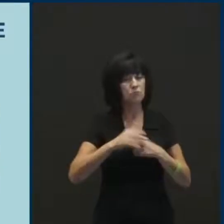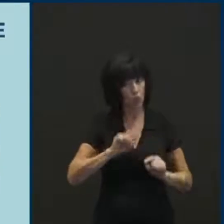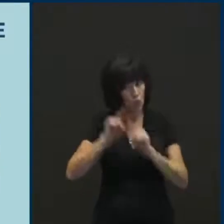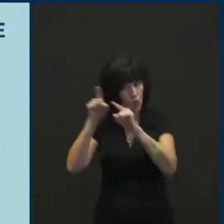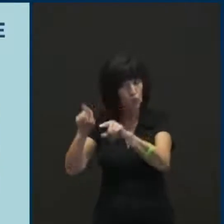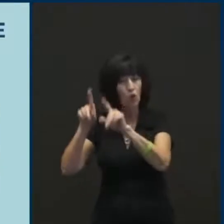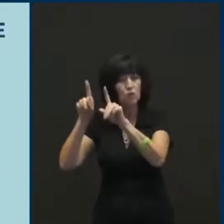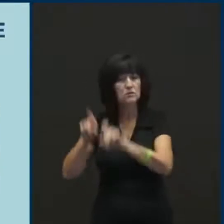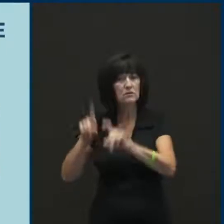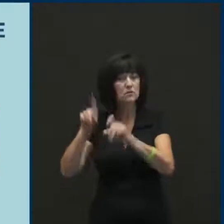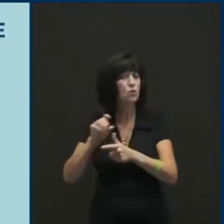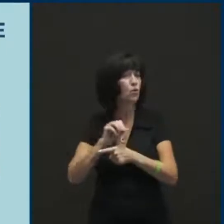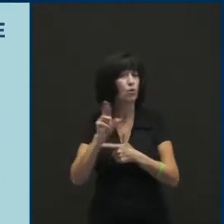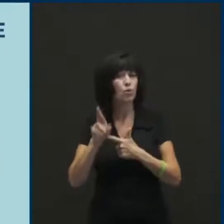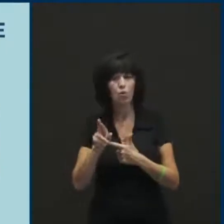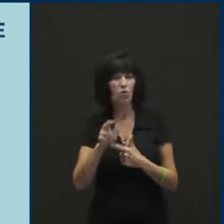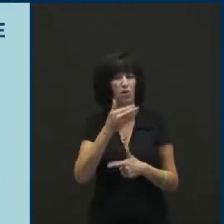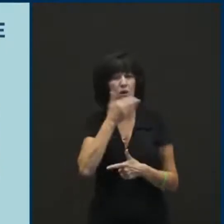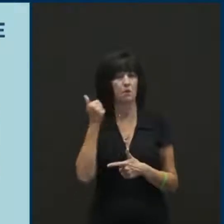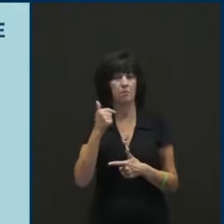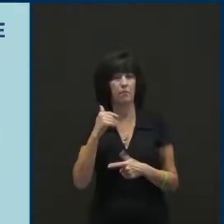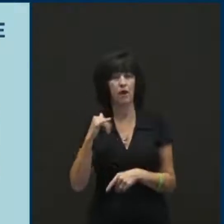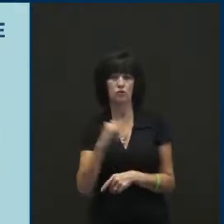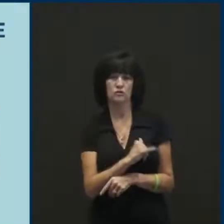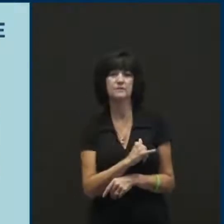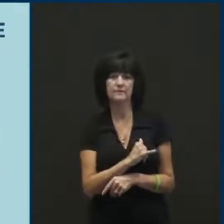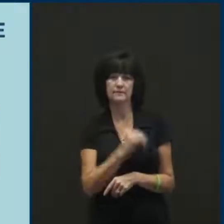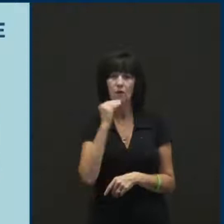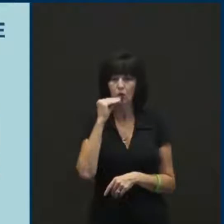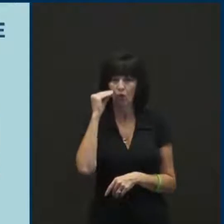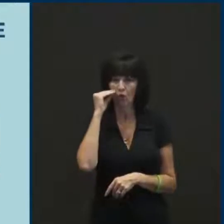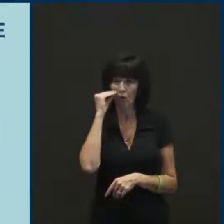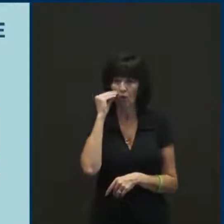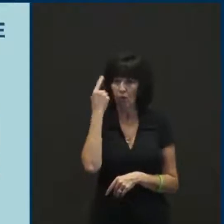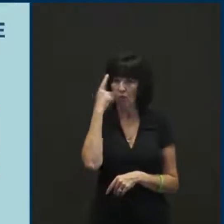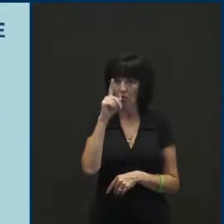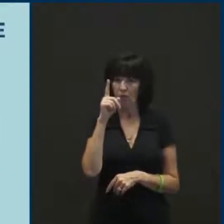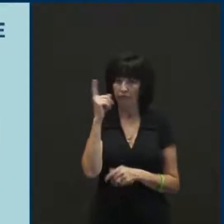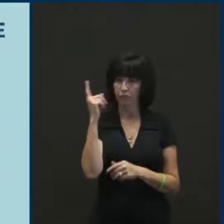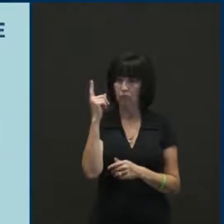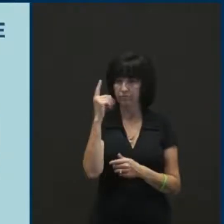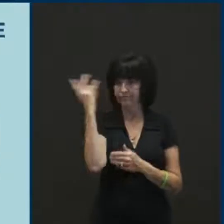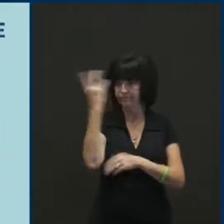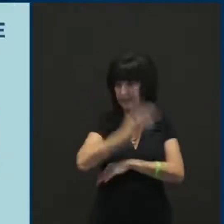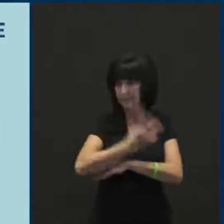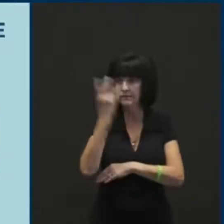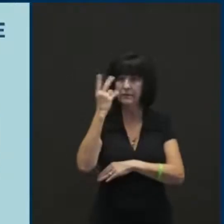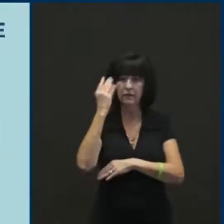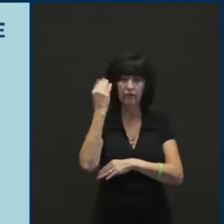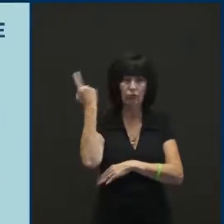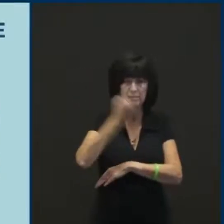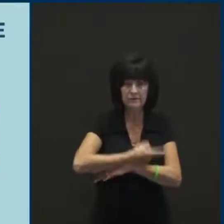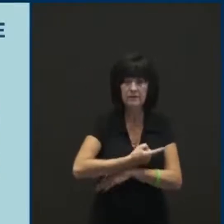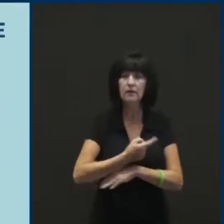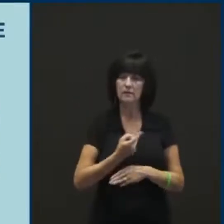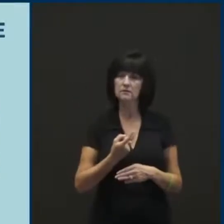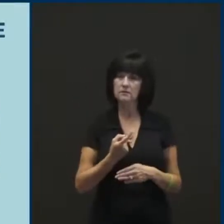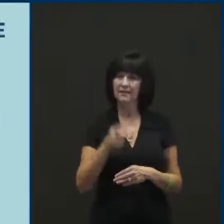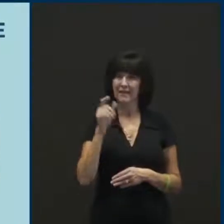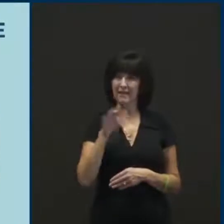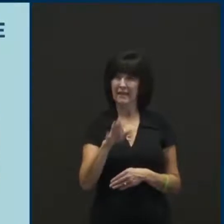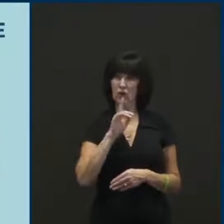50,000 people who have signed up. It's only as good as the number of people who signed up, and everybody needs